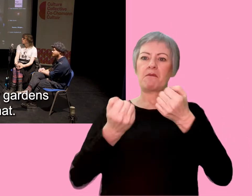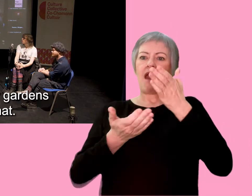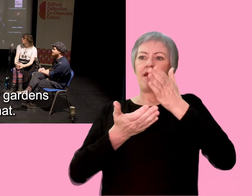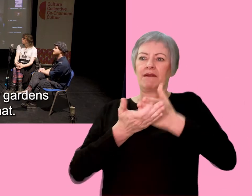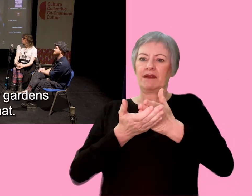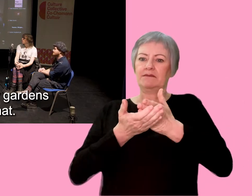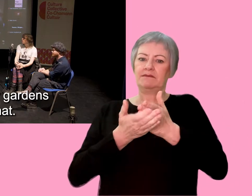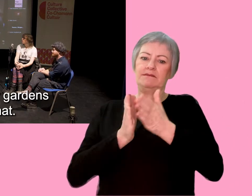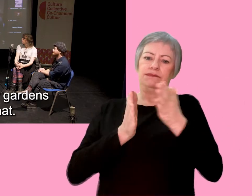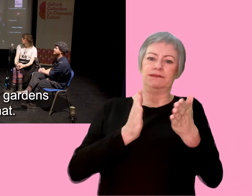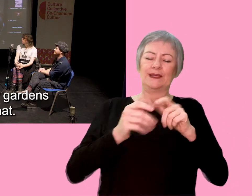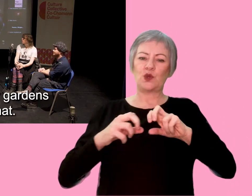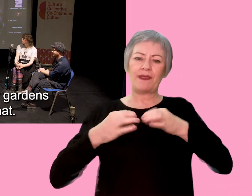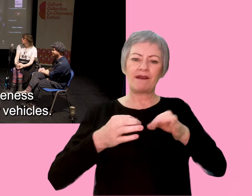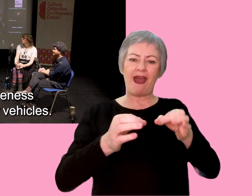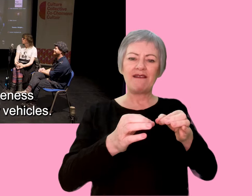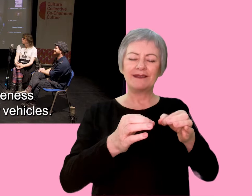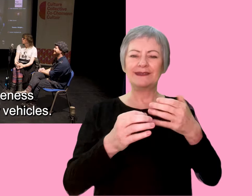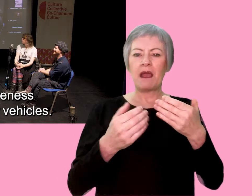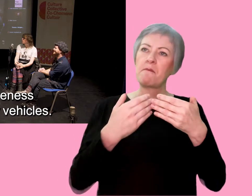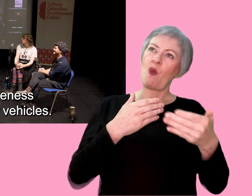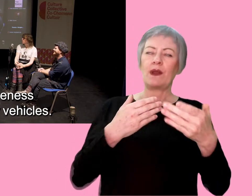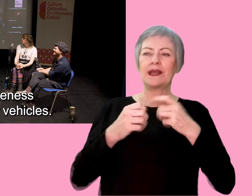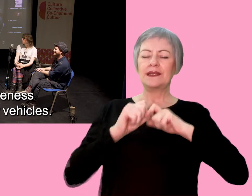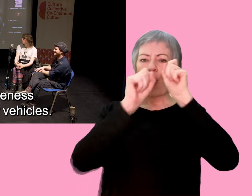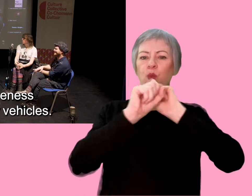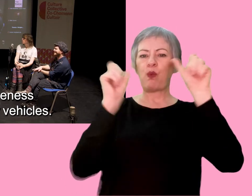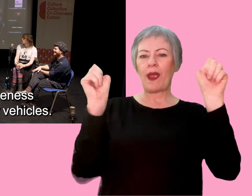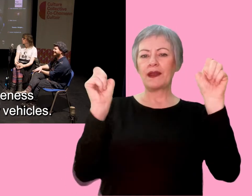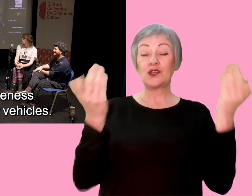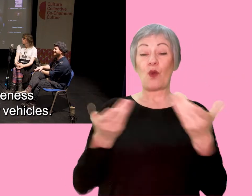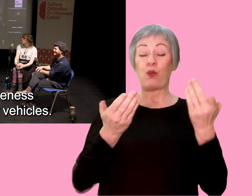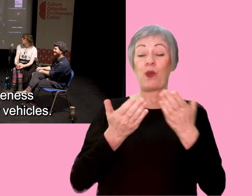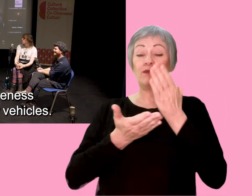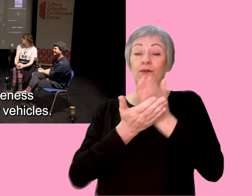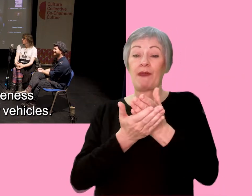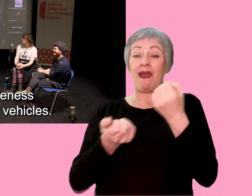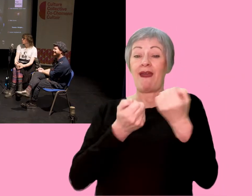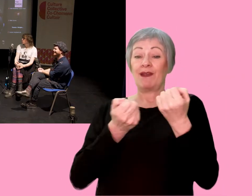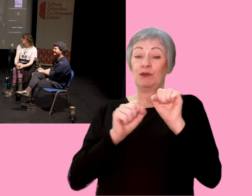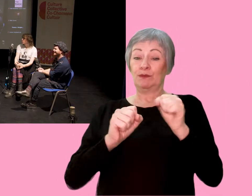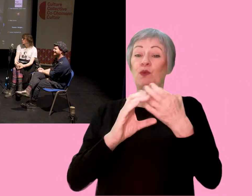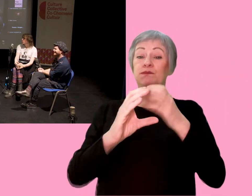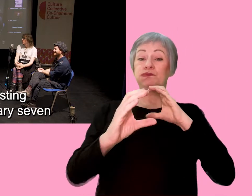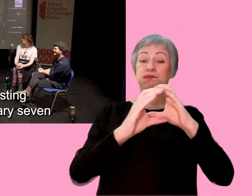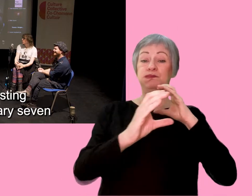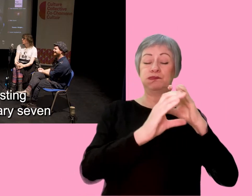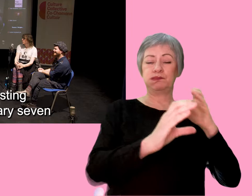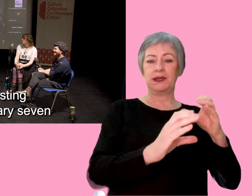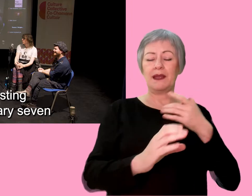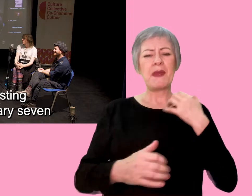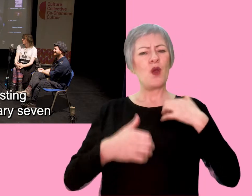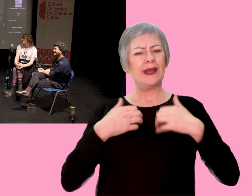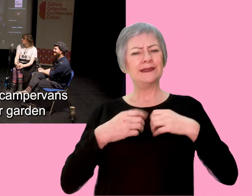of their gardens and things like that. So more a kind of awareness of where you park your vehicles and things. But it's quite interesting that